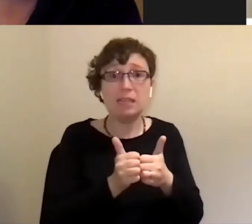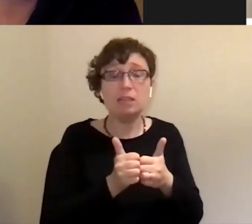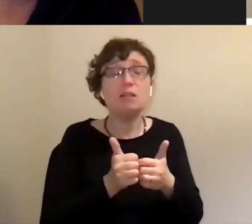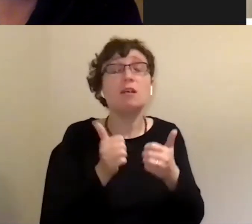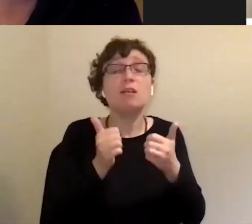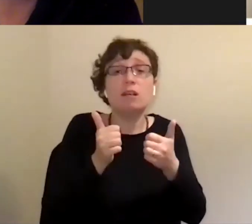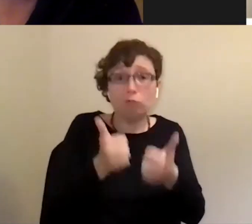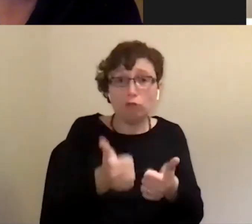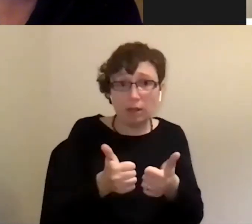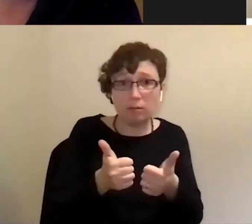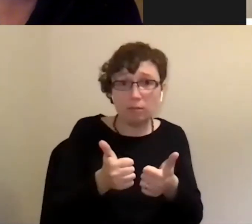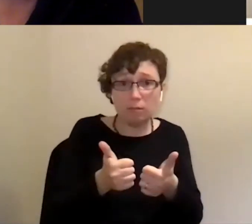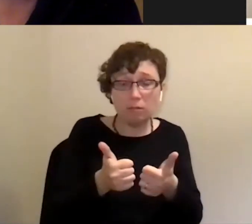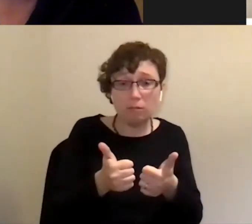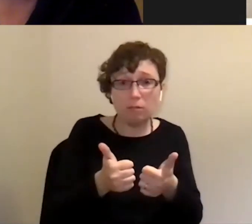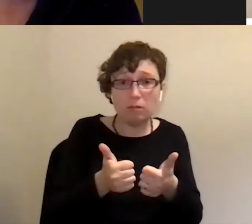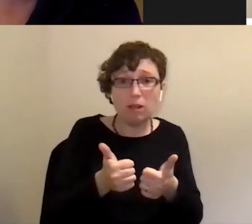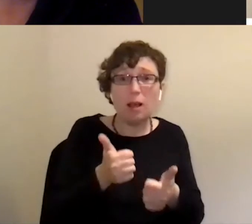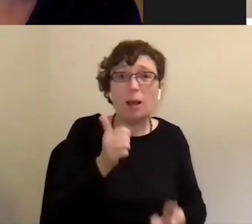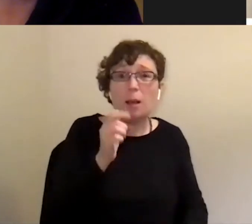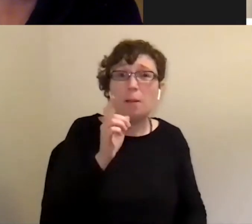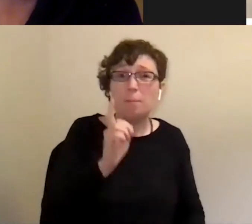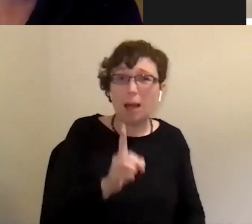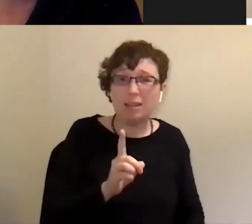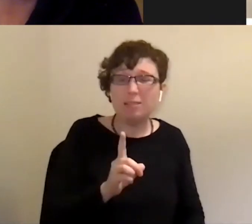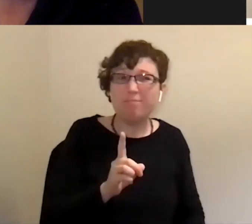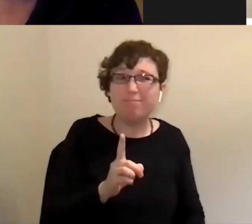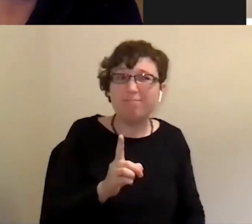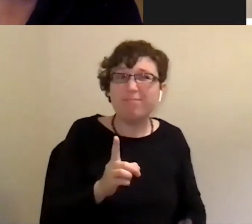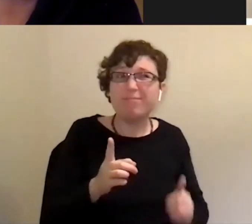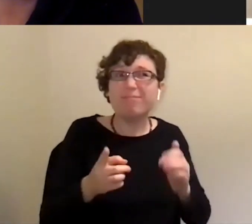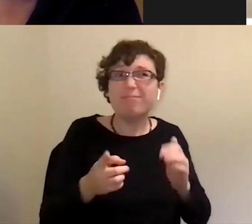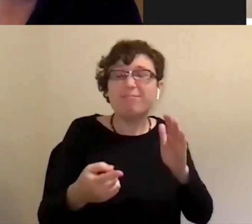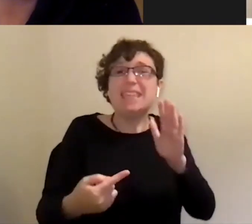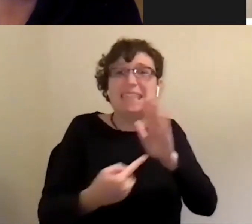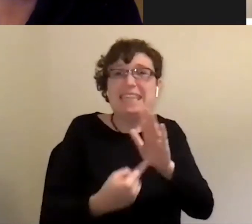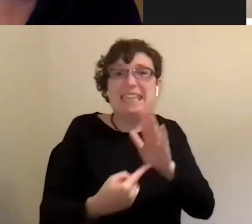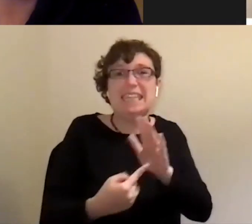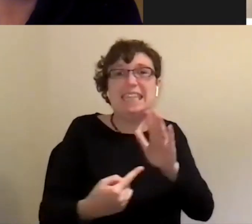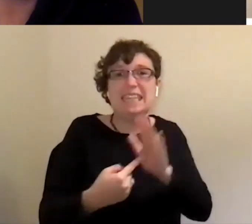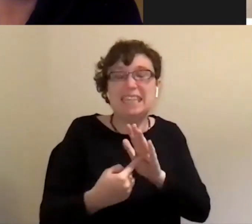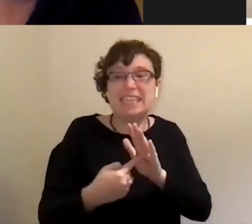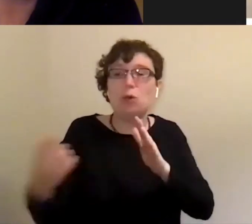But please ensure that you're there with us and that you promote